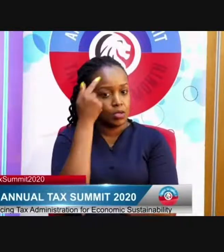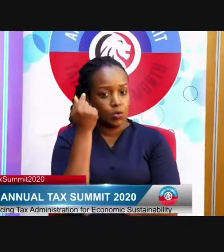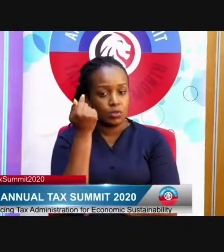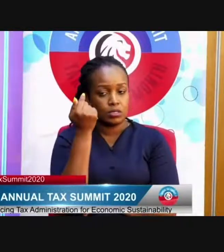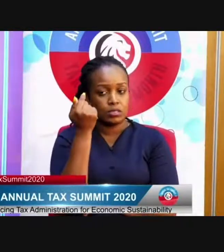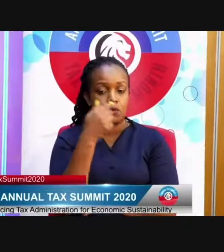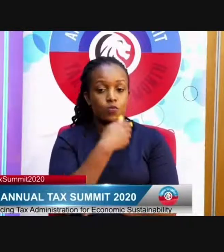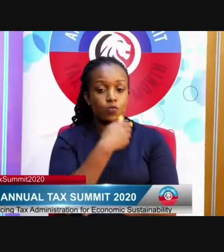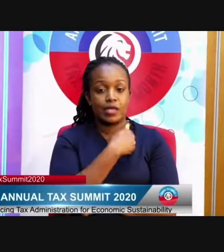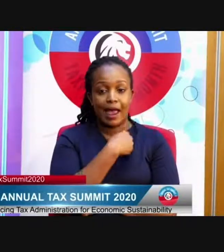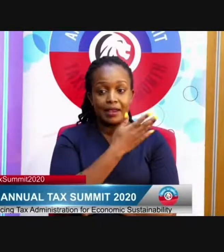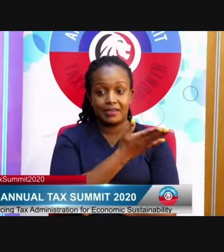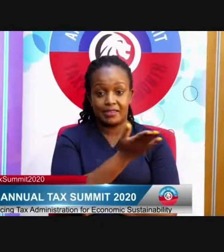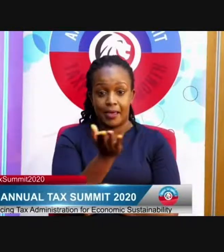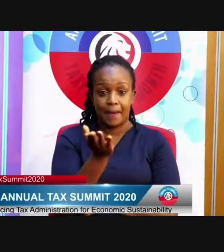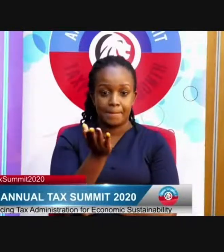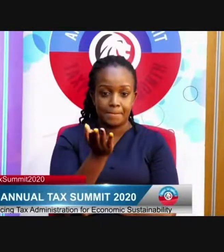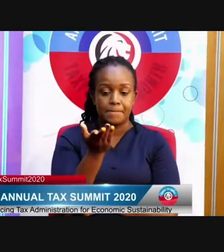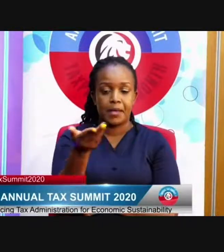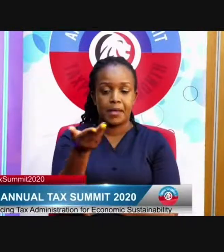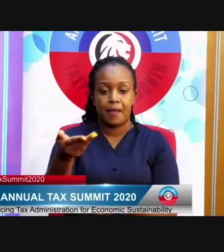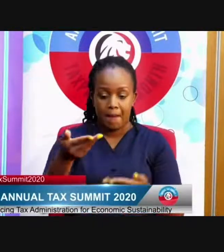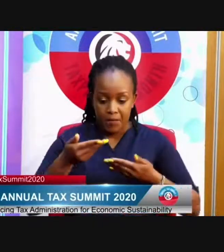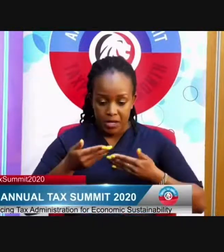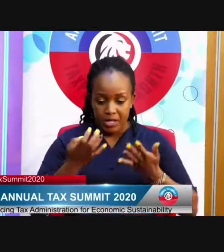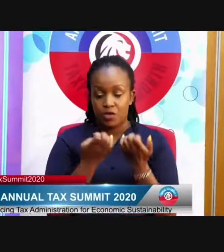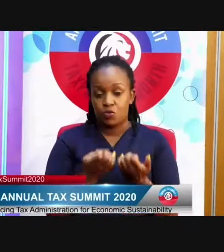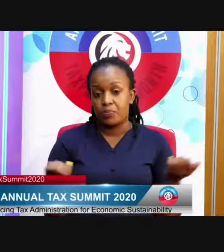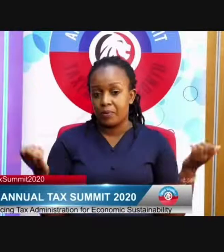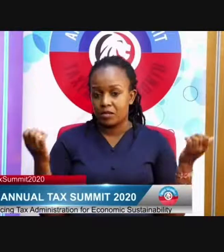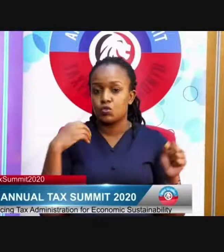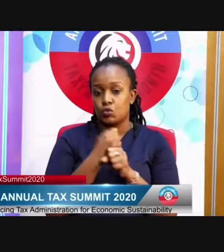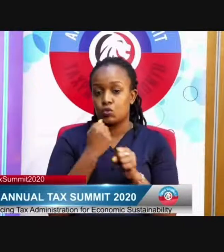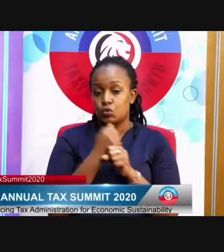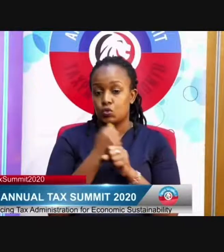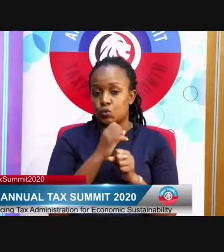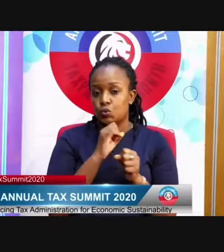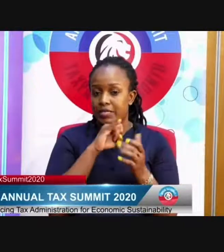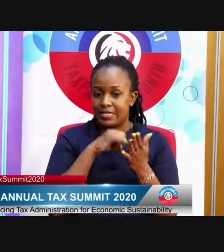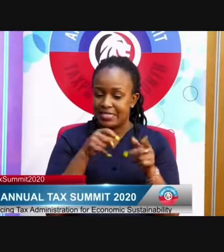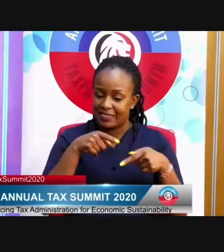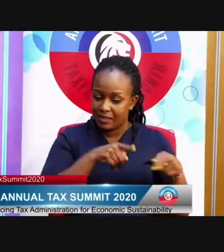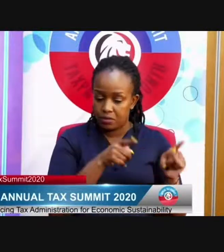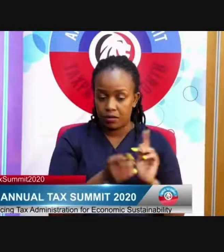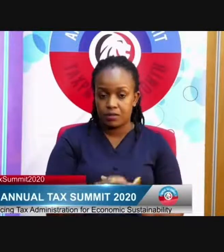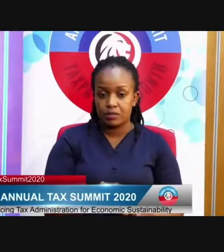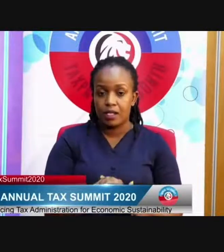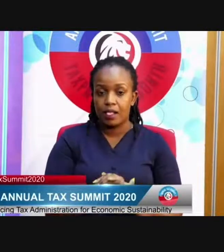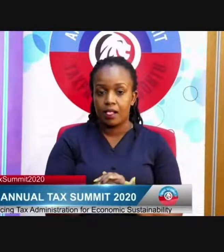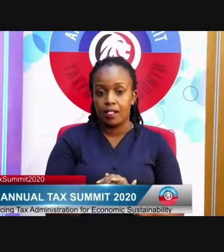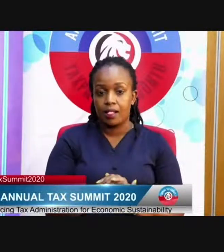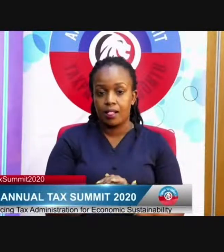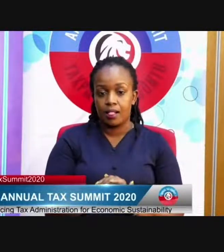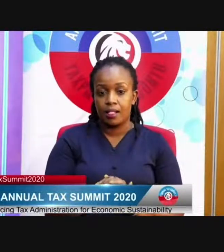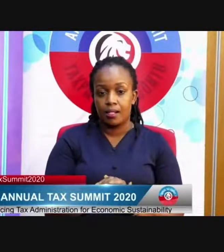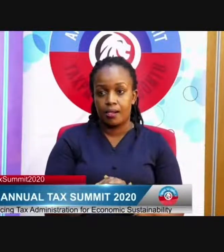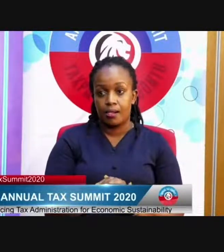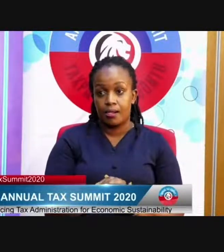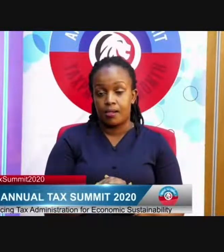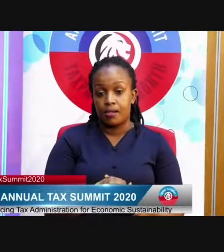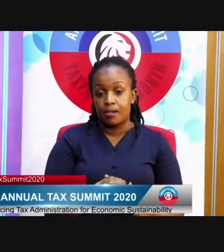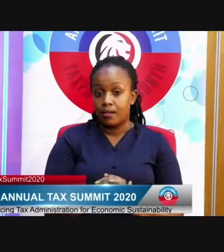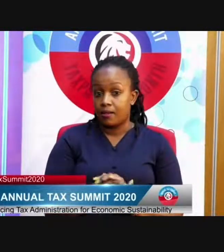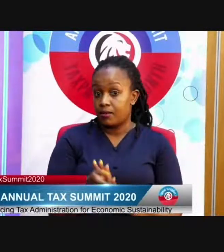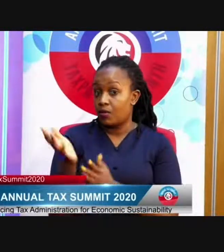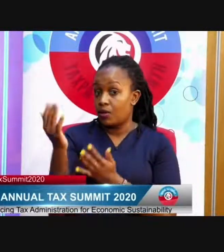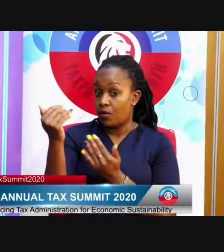bring your own device sessions to actually do it themselves instead of doing it for them. And we hope that that will stand us in good stead